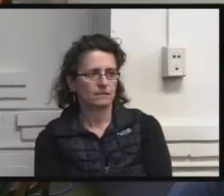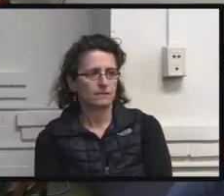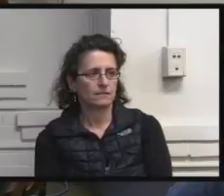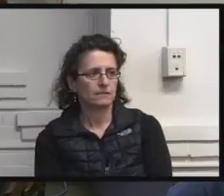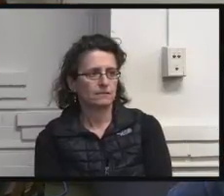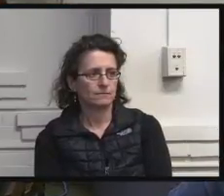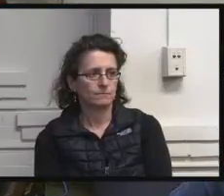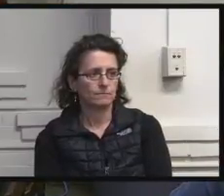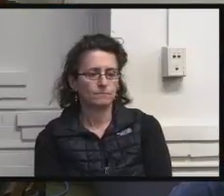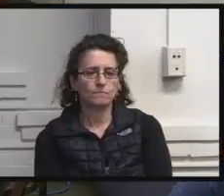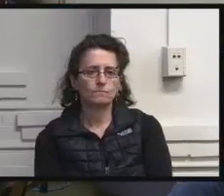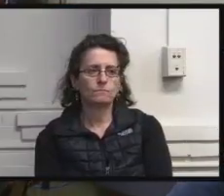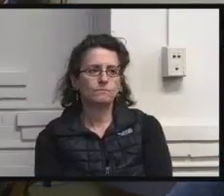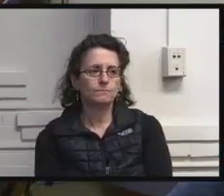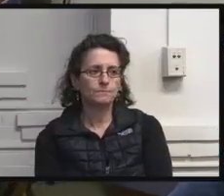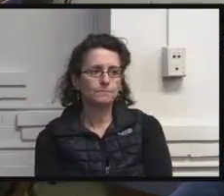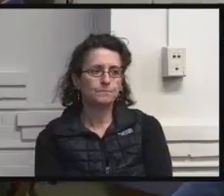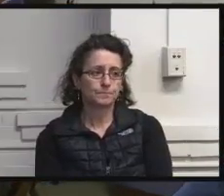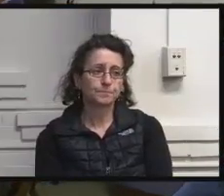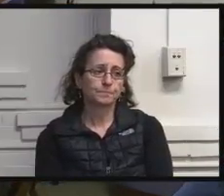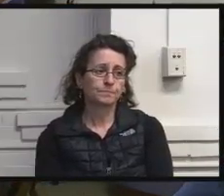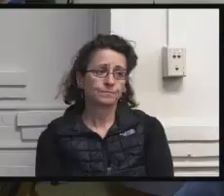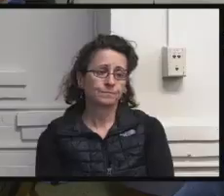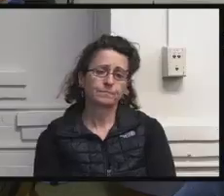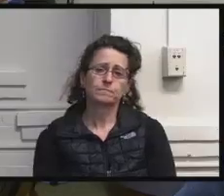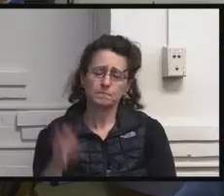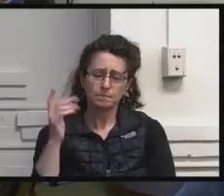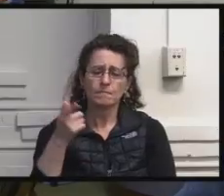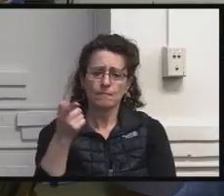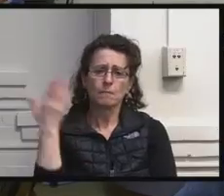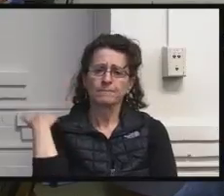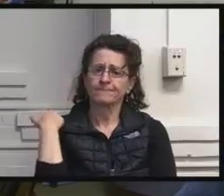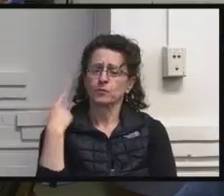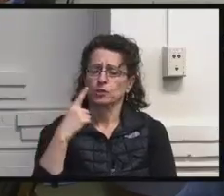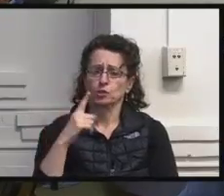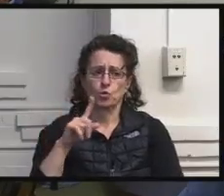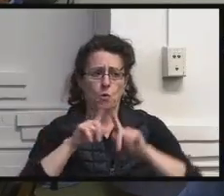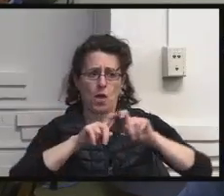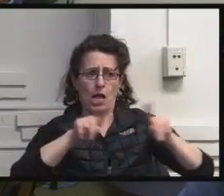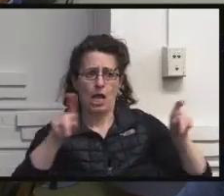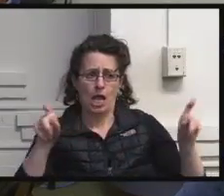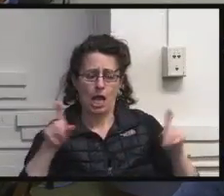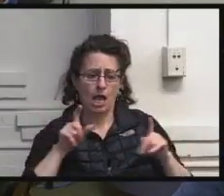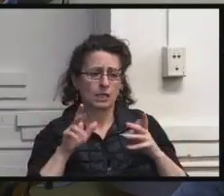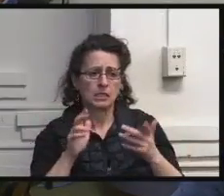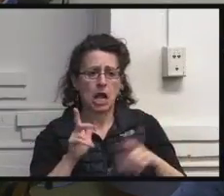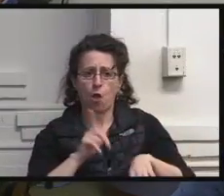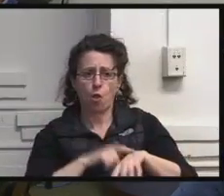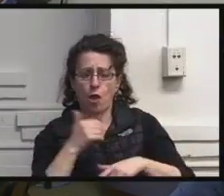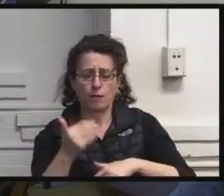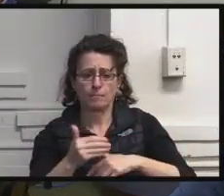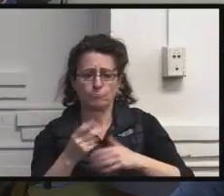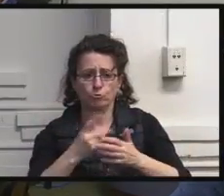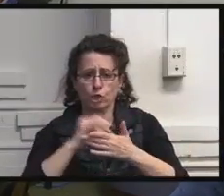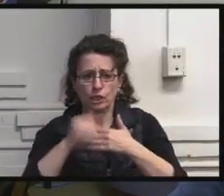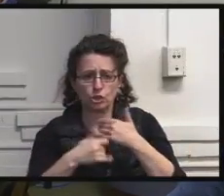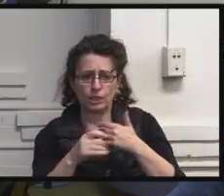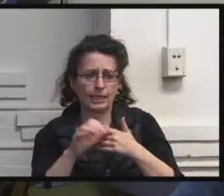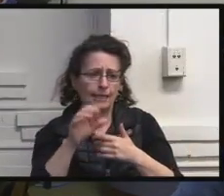Before you asked us a question about preferred time, 6 weeks, 8 weeks, 10 weeks, I would think that would be part